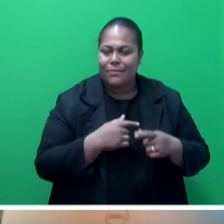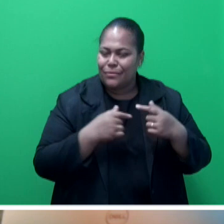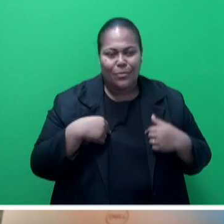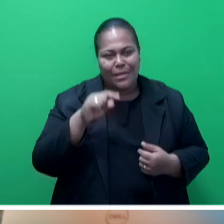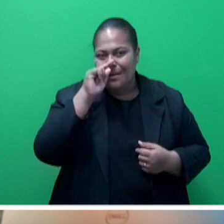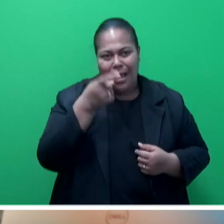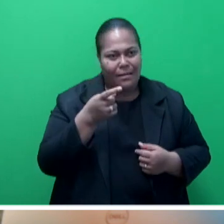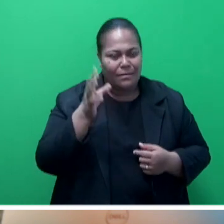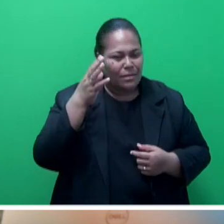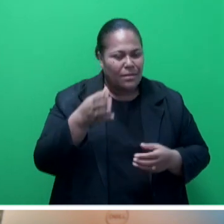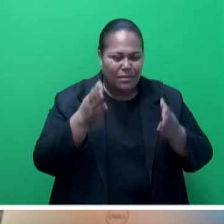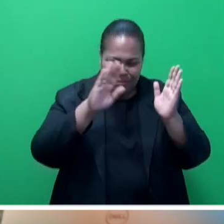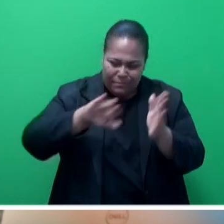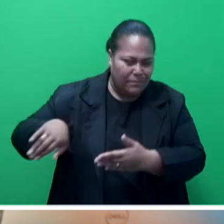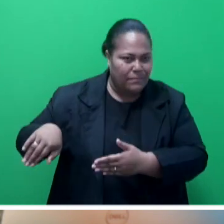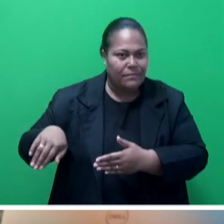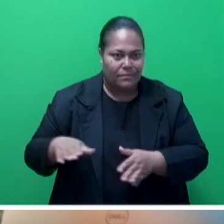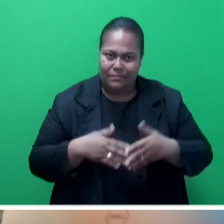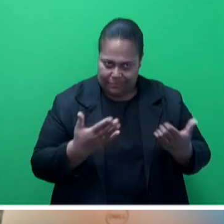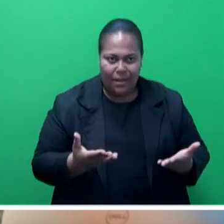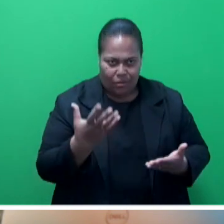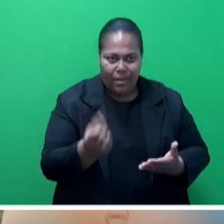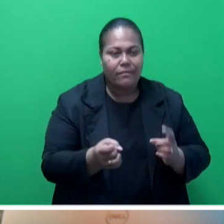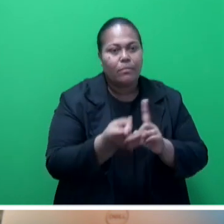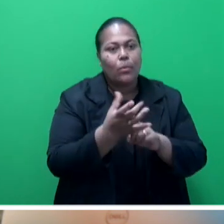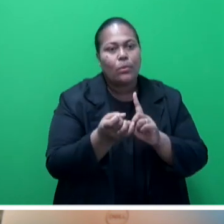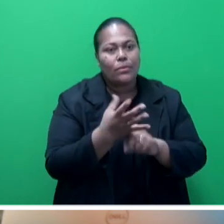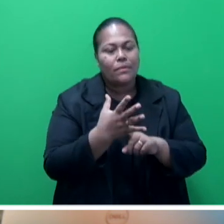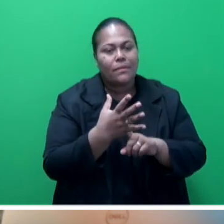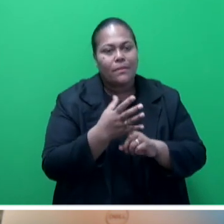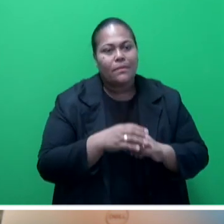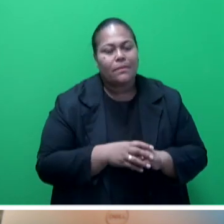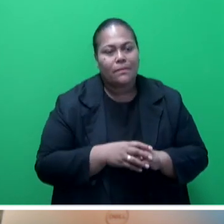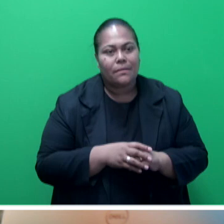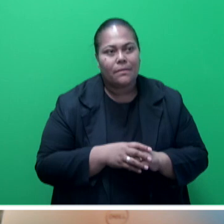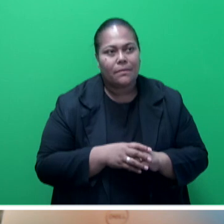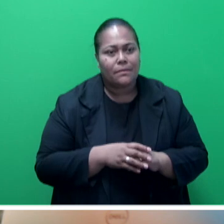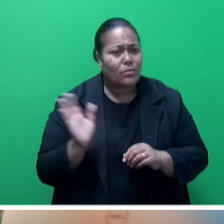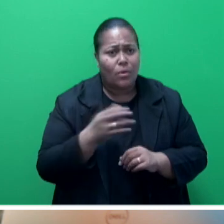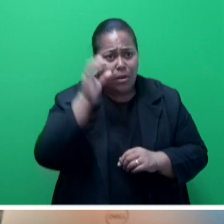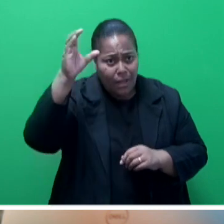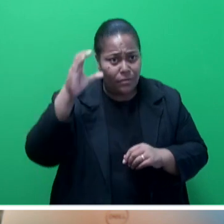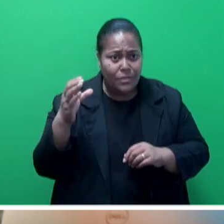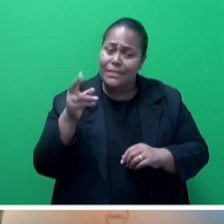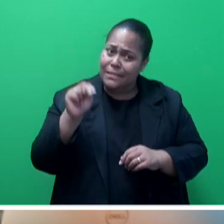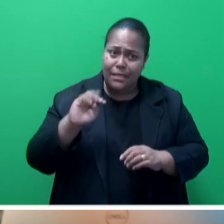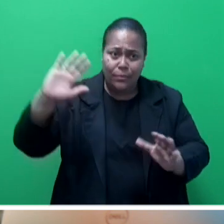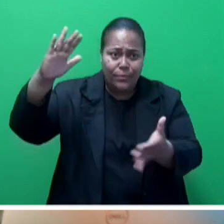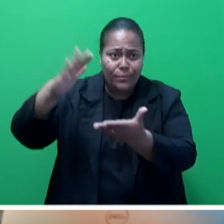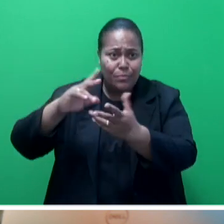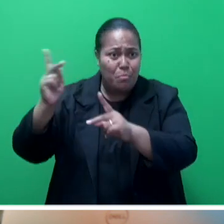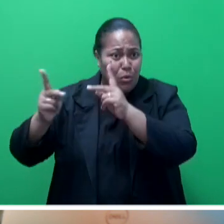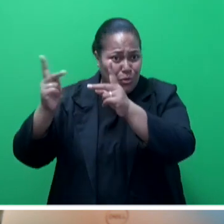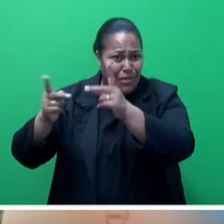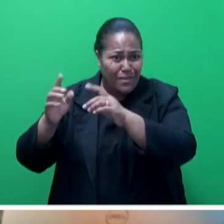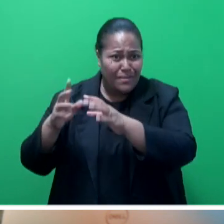underestimate nor overstate the potential here. Mr. Speaker, sir, as all countries are now required to reduce emissions as much as